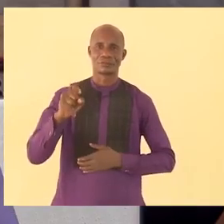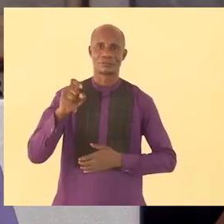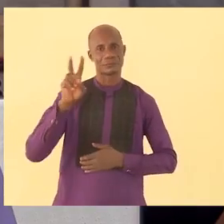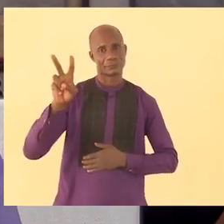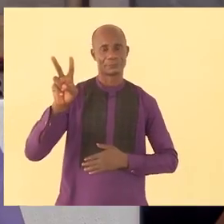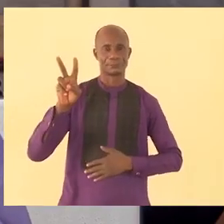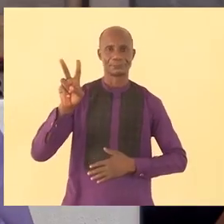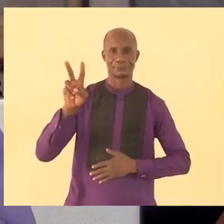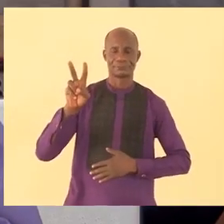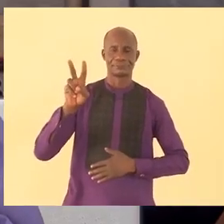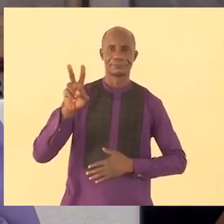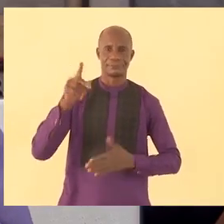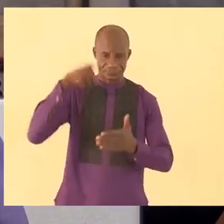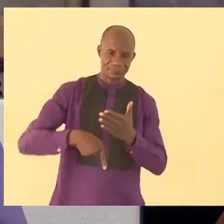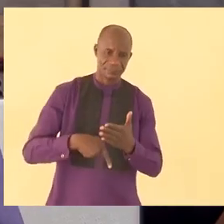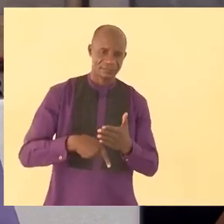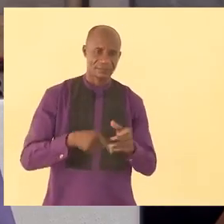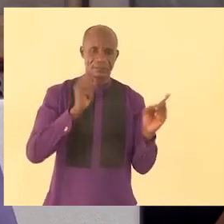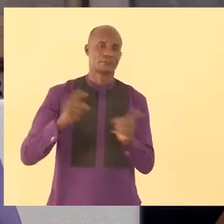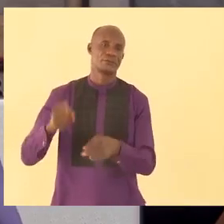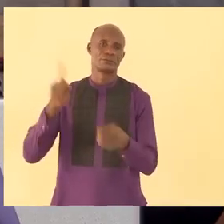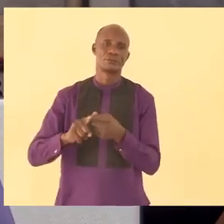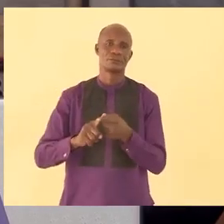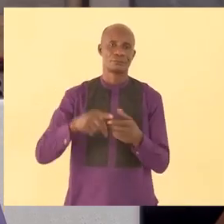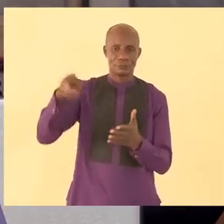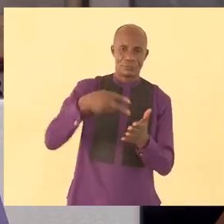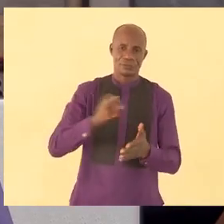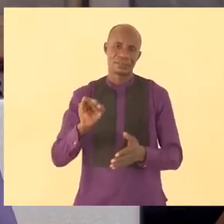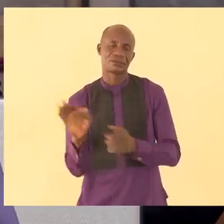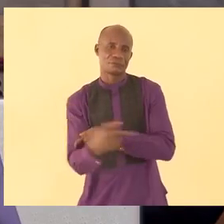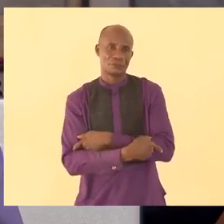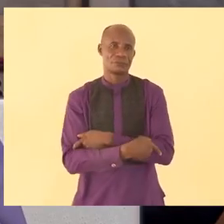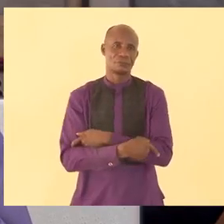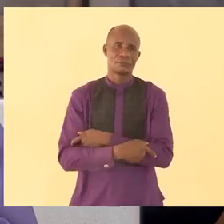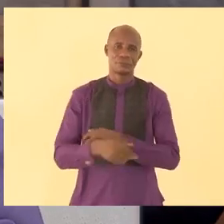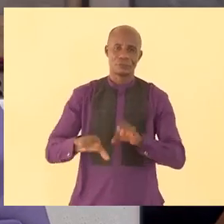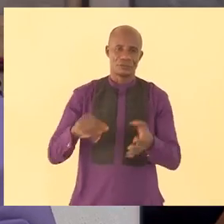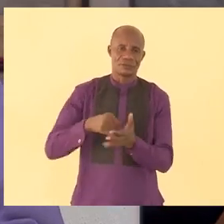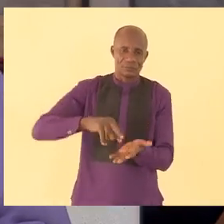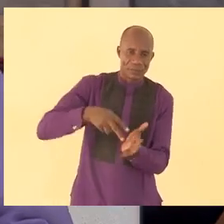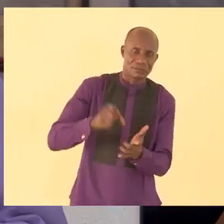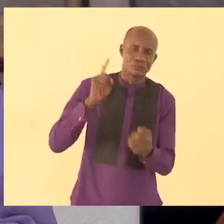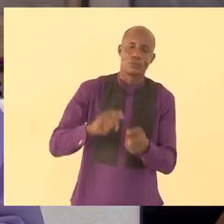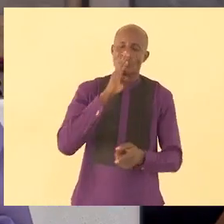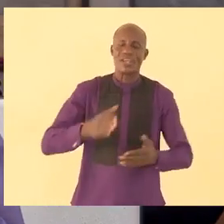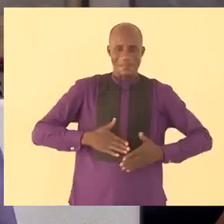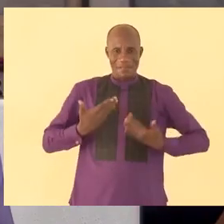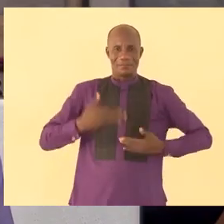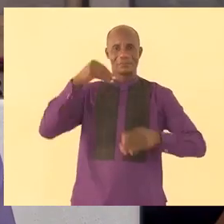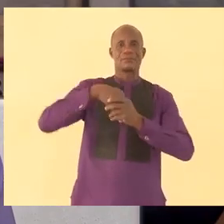Question two. What, according to the readings of today, does it mean to be happy in the